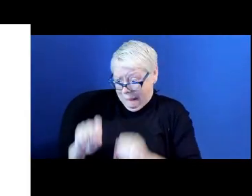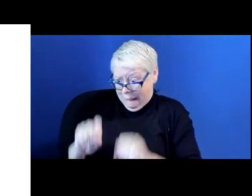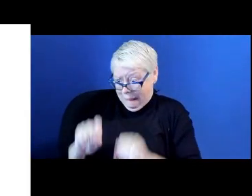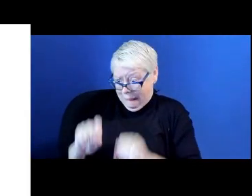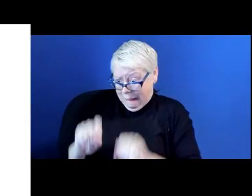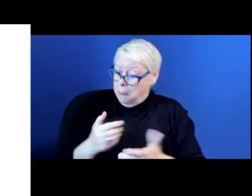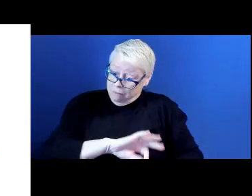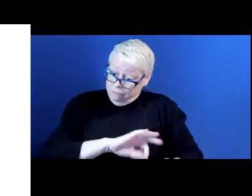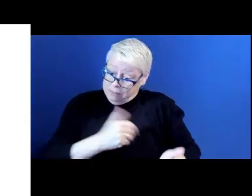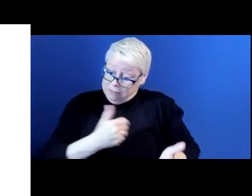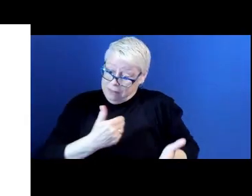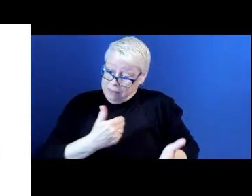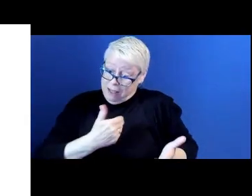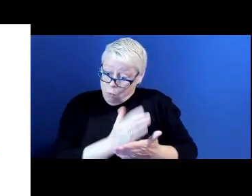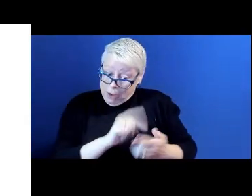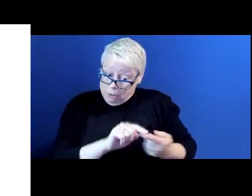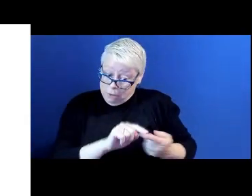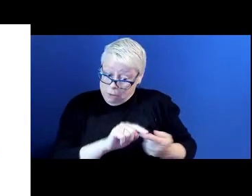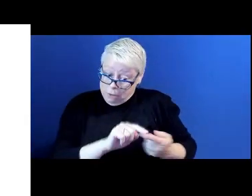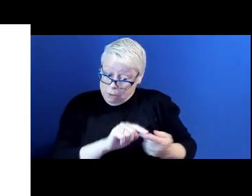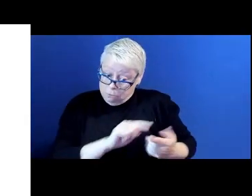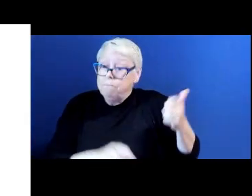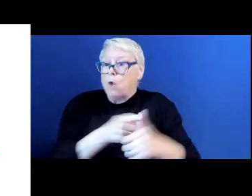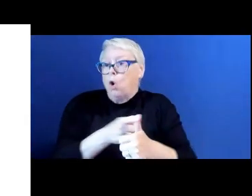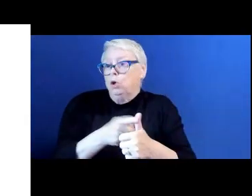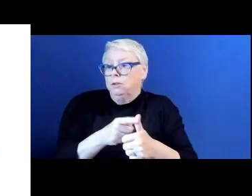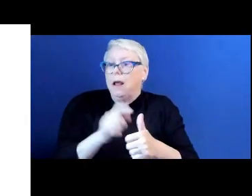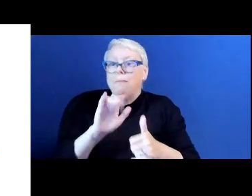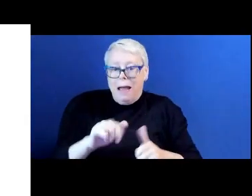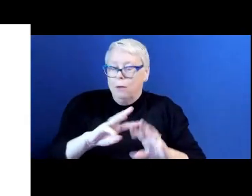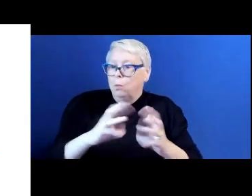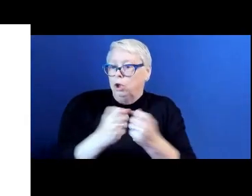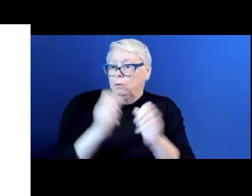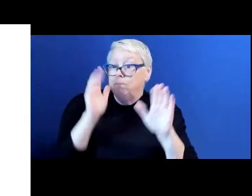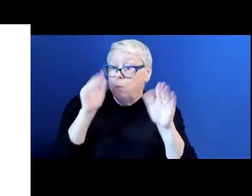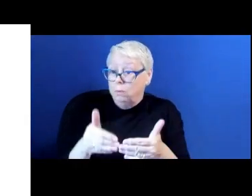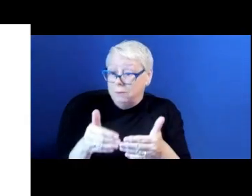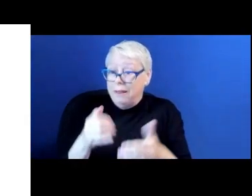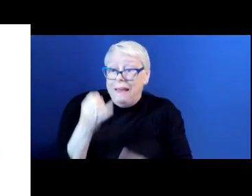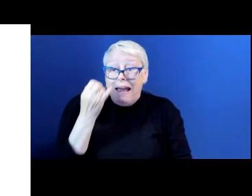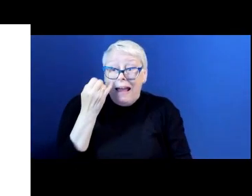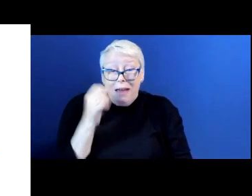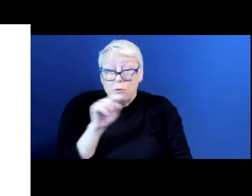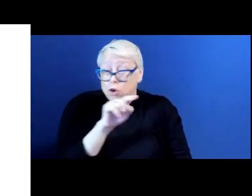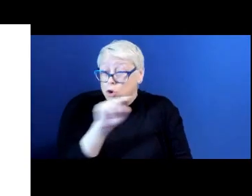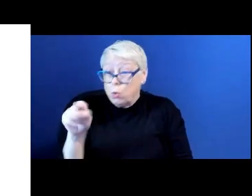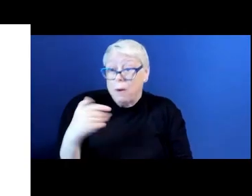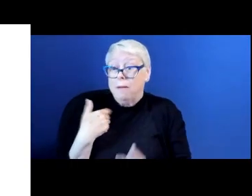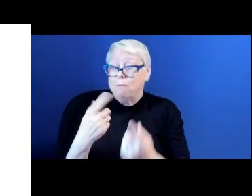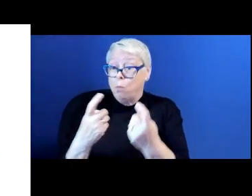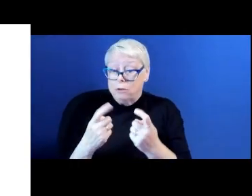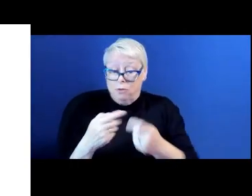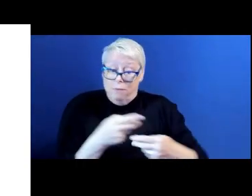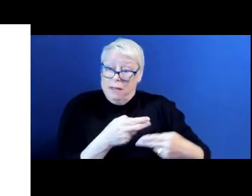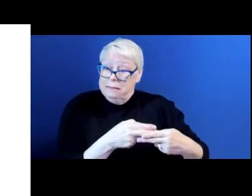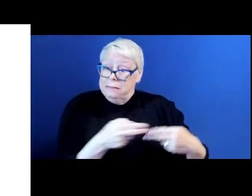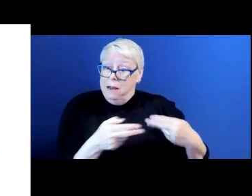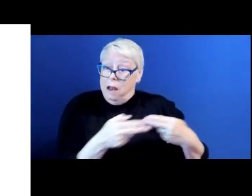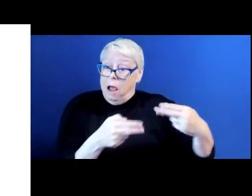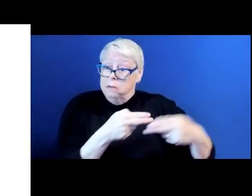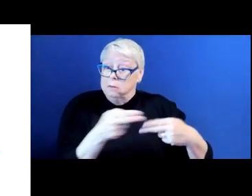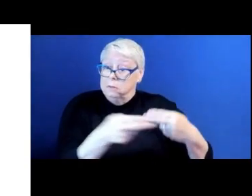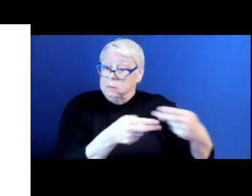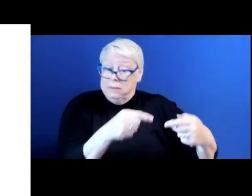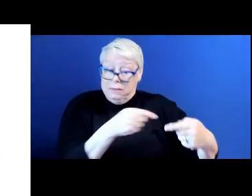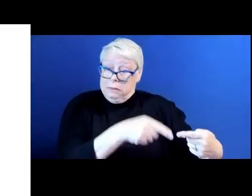benefits application journey. If you have any questions so far on the slides that I presented, feel free to drop your questions